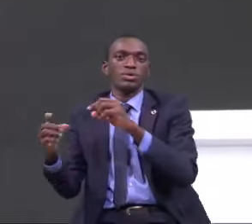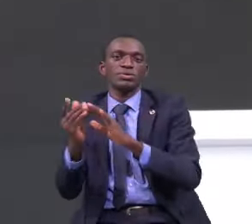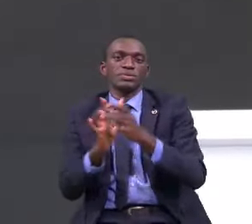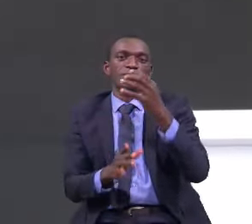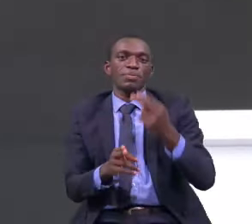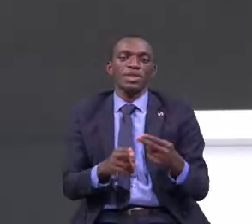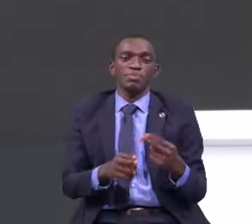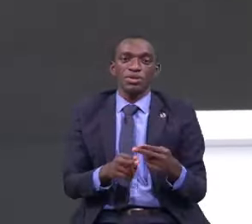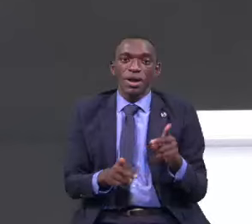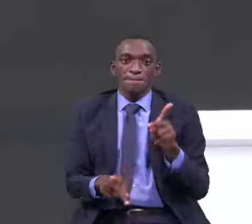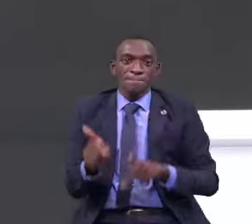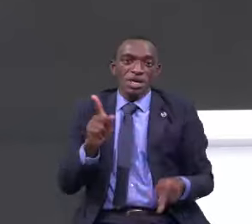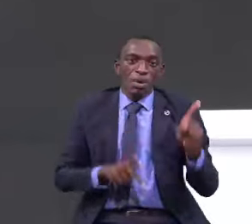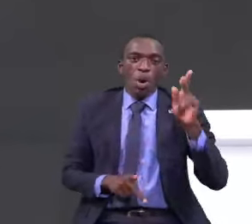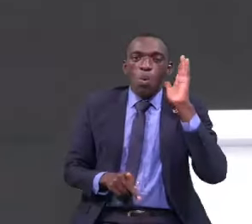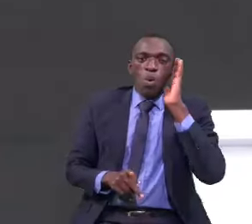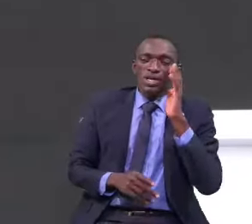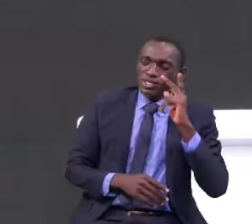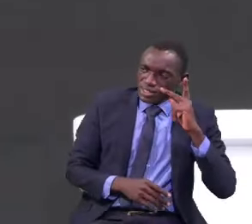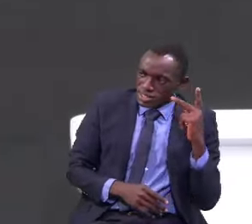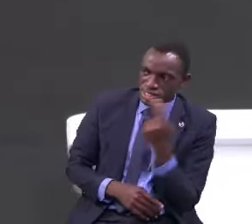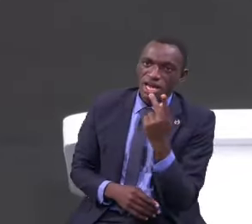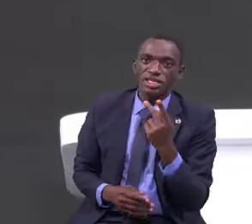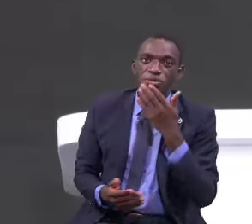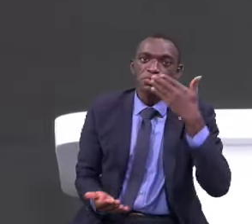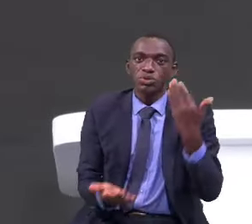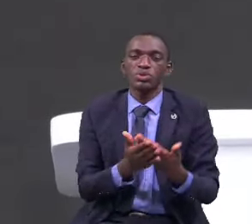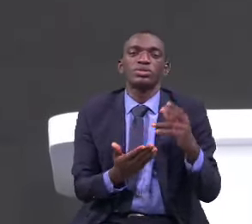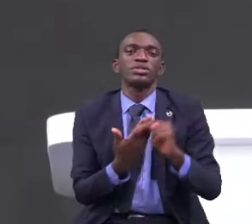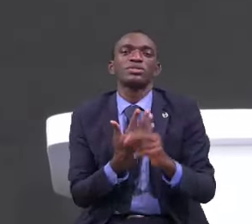And people will see the goodness of God in your life.